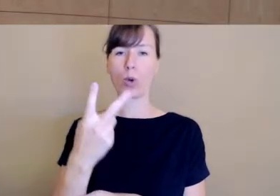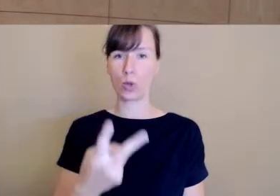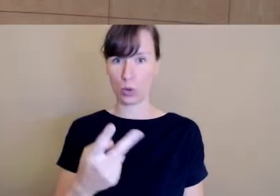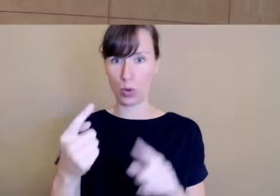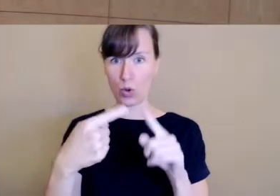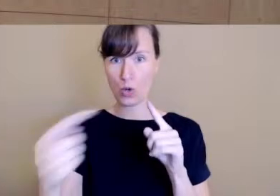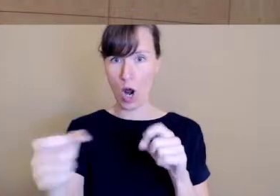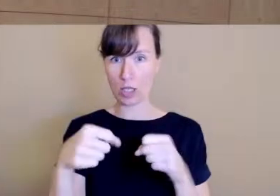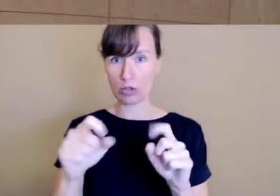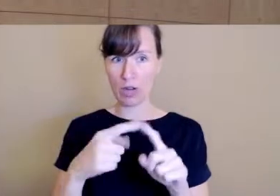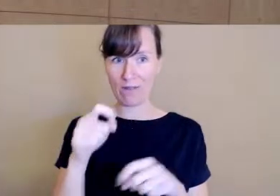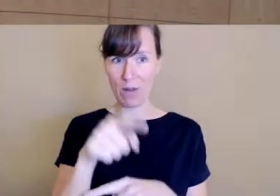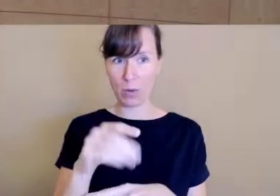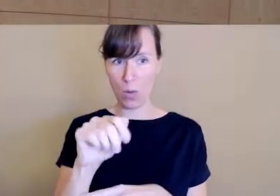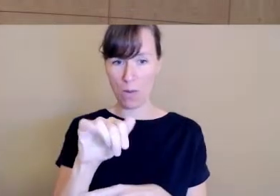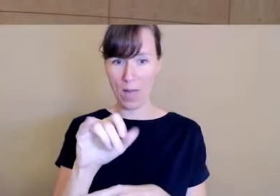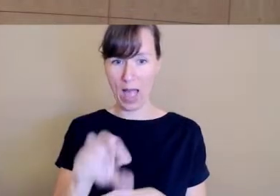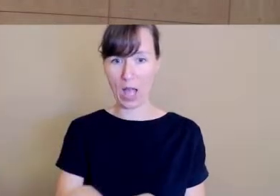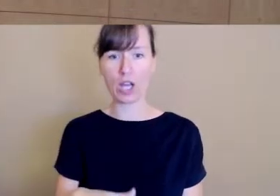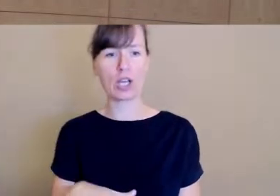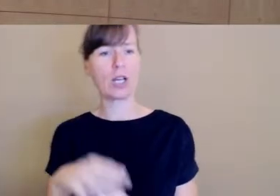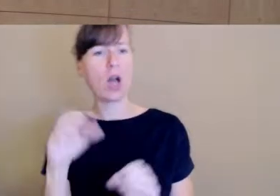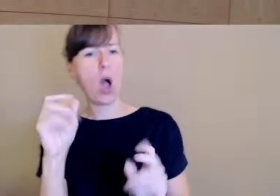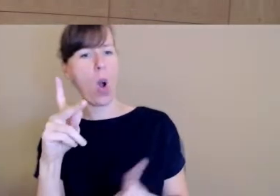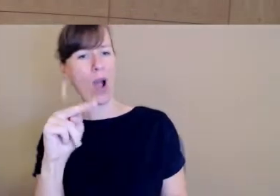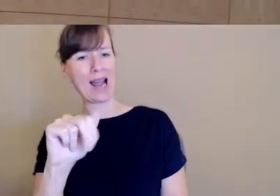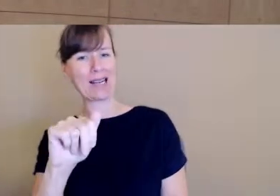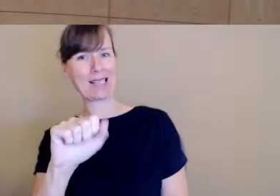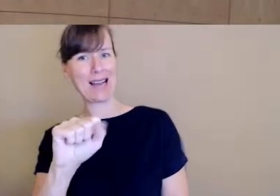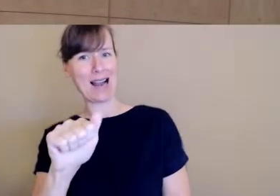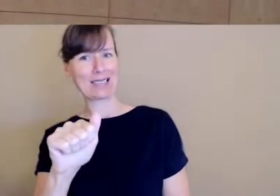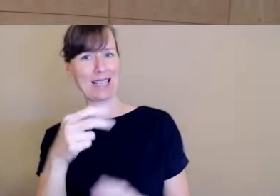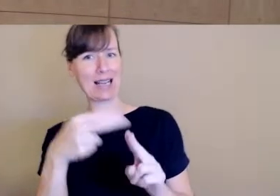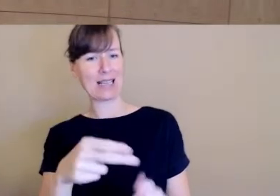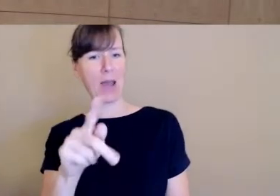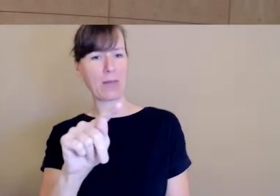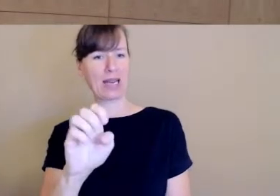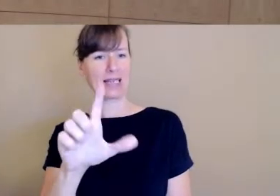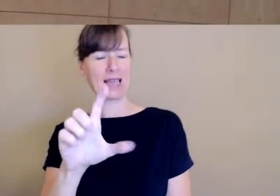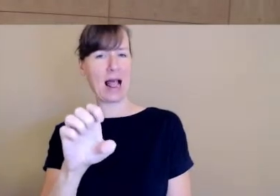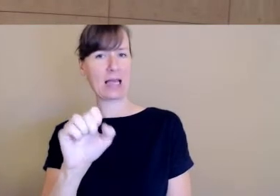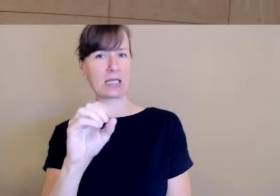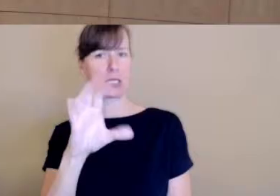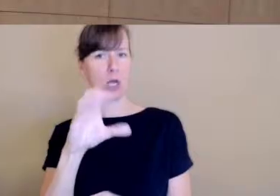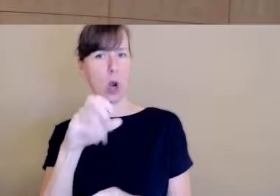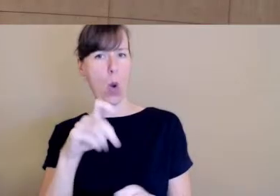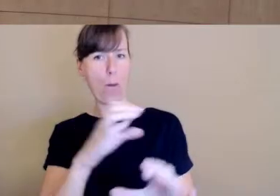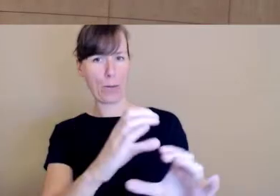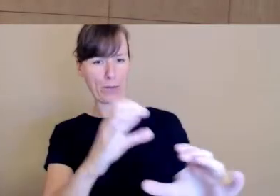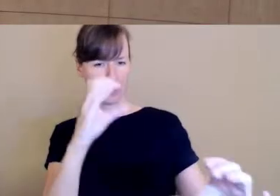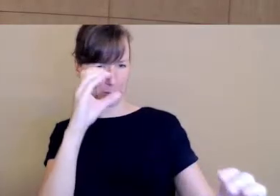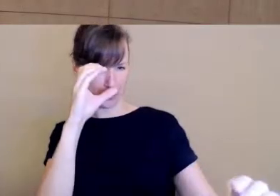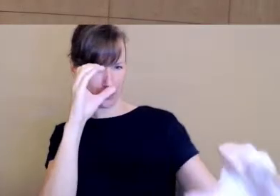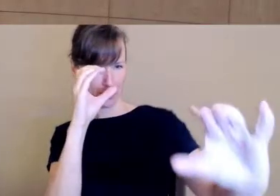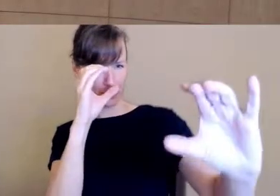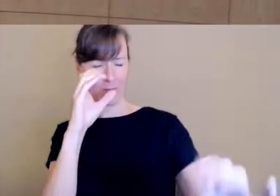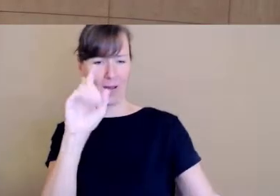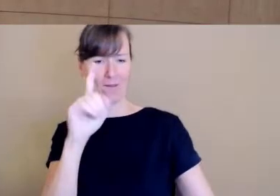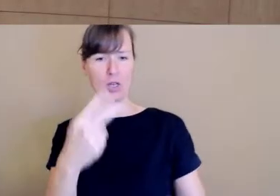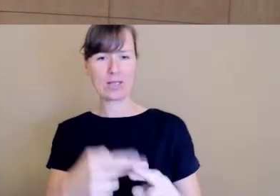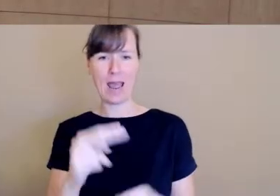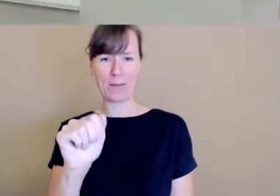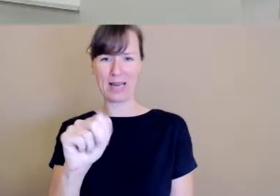a telescope, first name Nancy, I don't know her last name. I'll let someone verify. Maybe that could be up. She's a chick, so not a